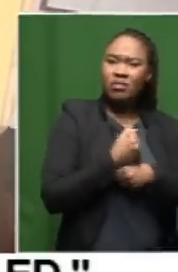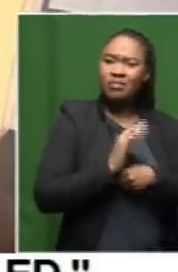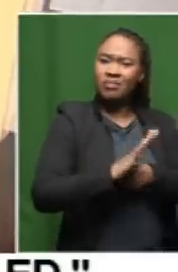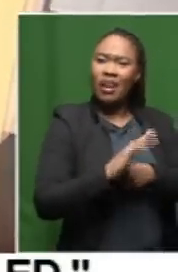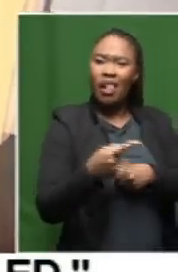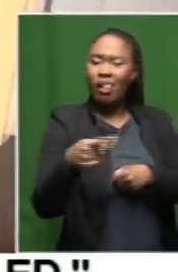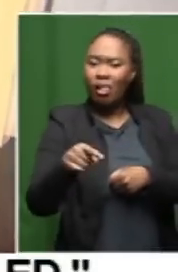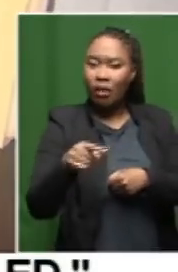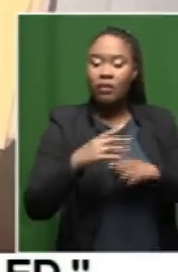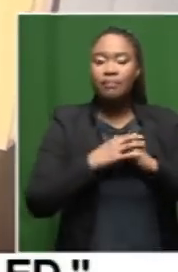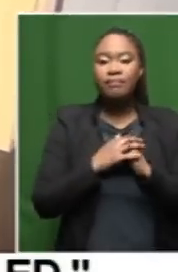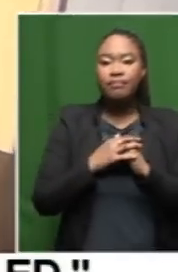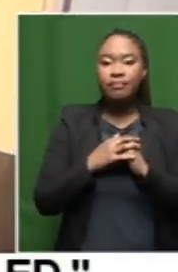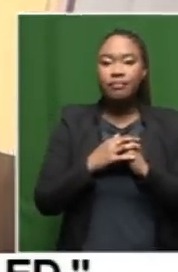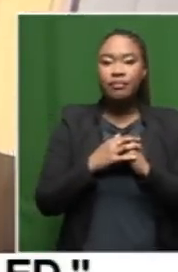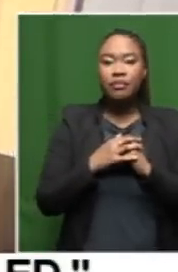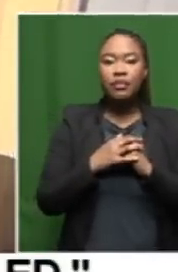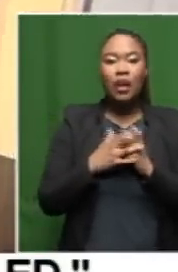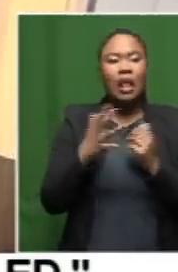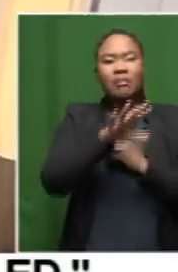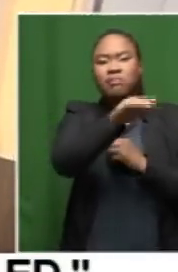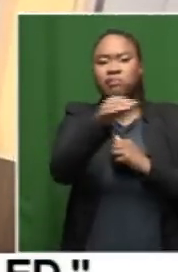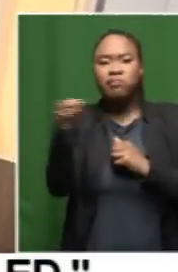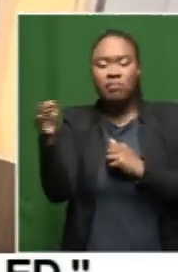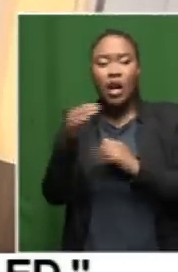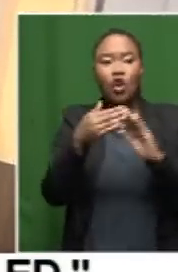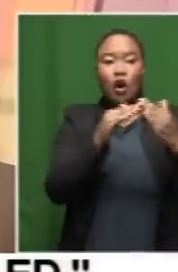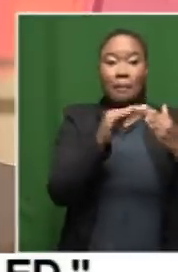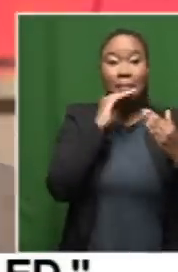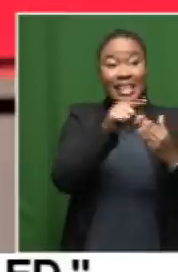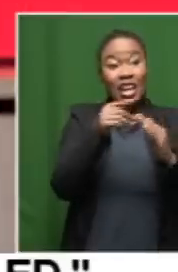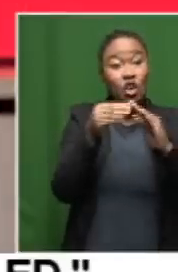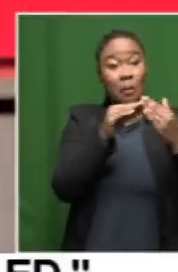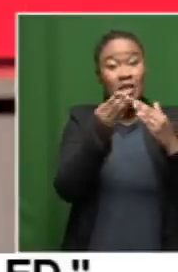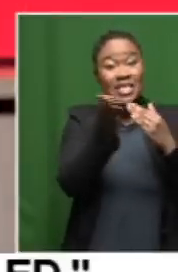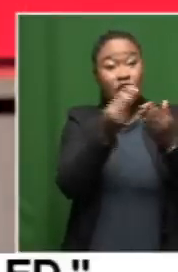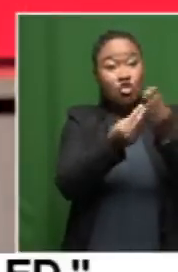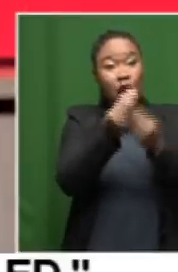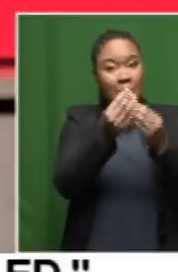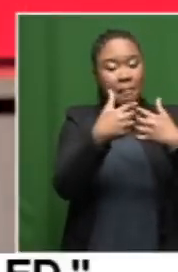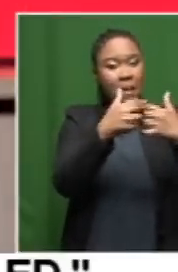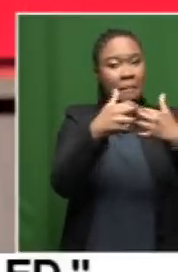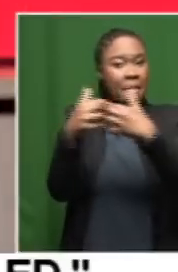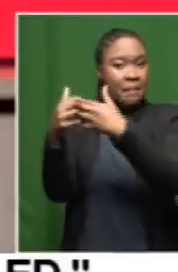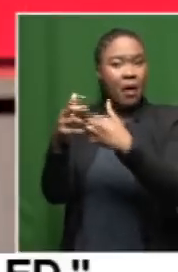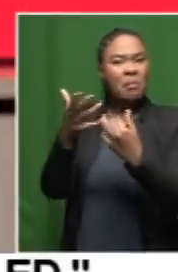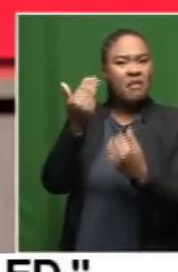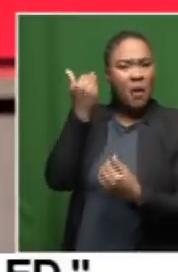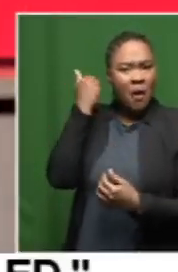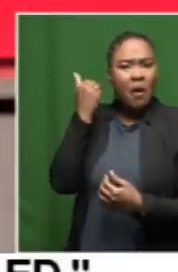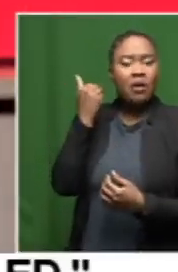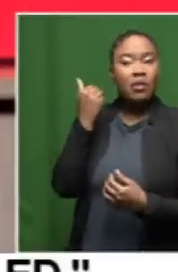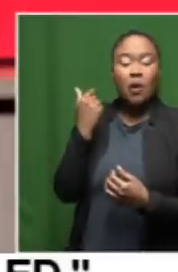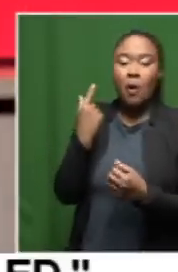where they are located in the communities, how to build community economy. We pioneered in the past the concept